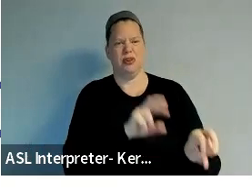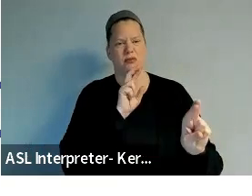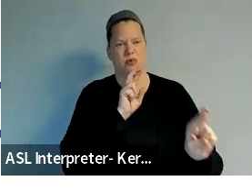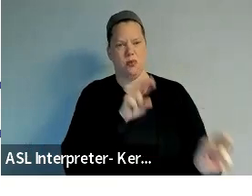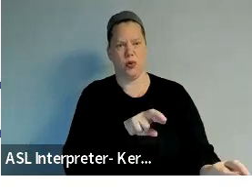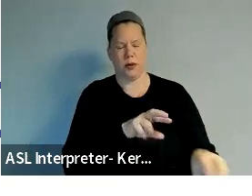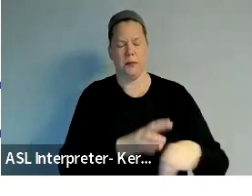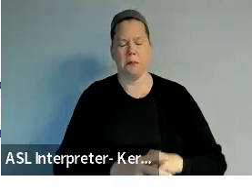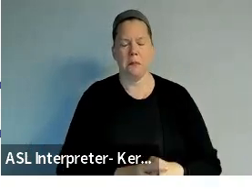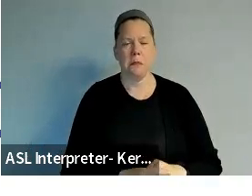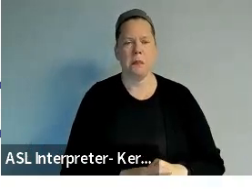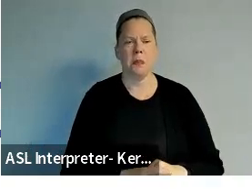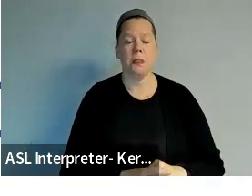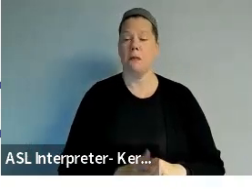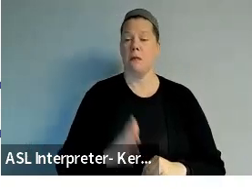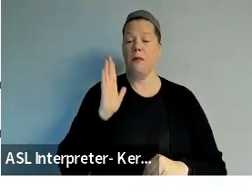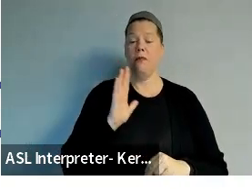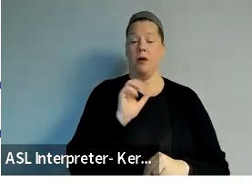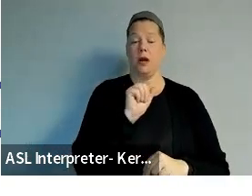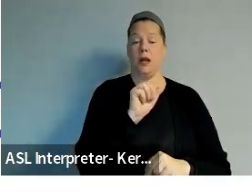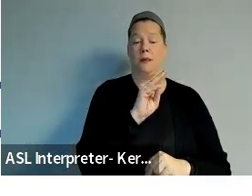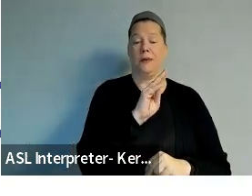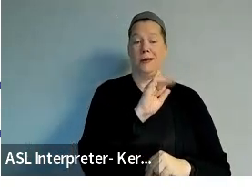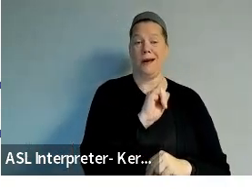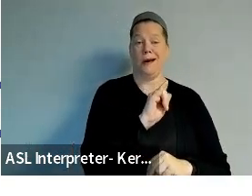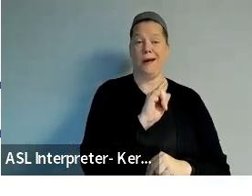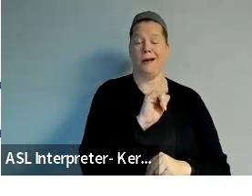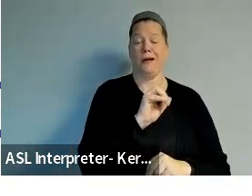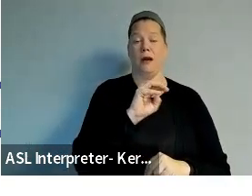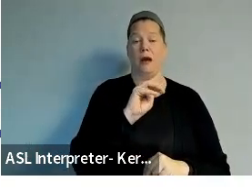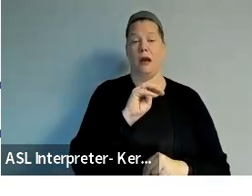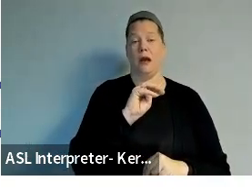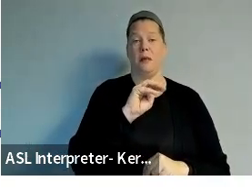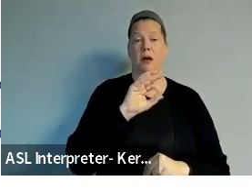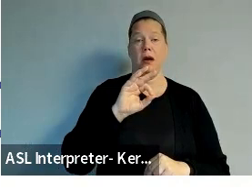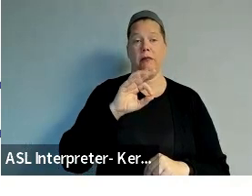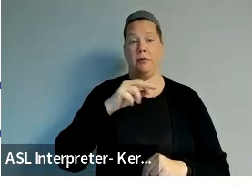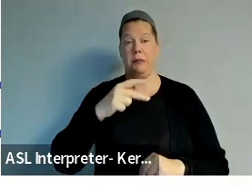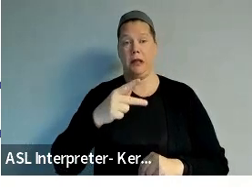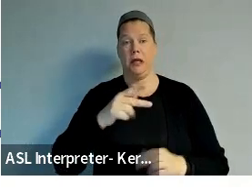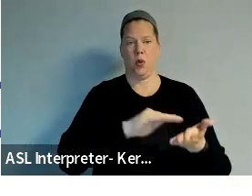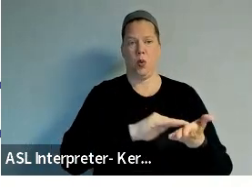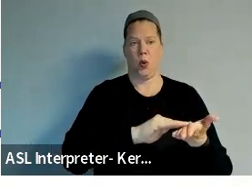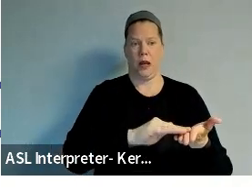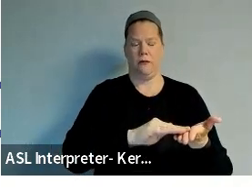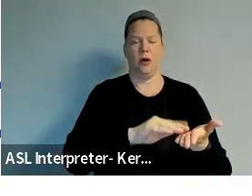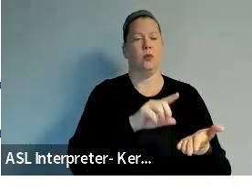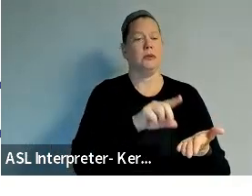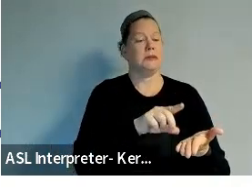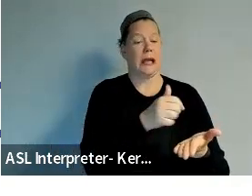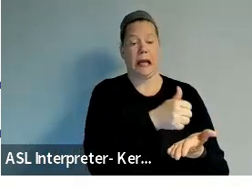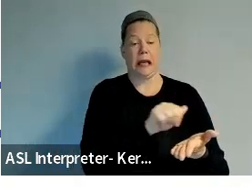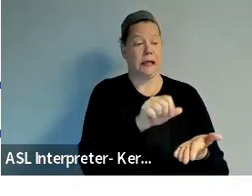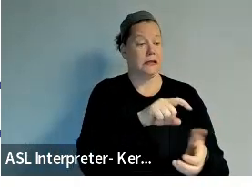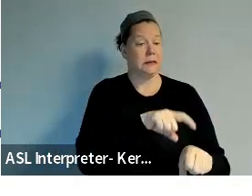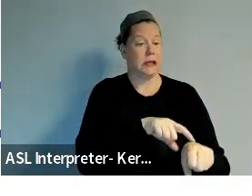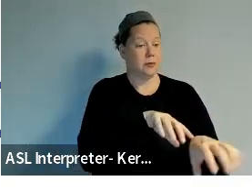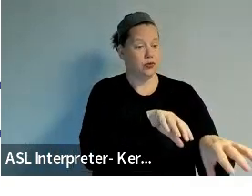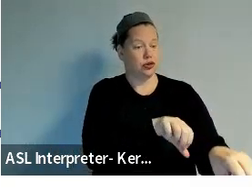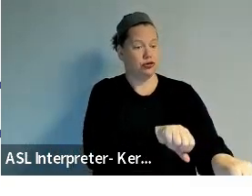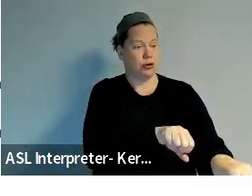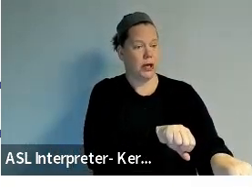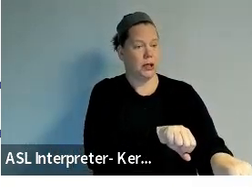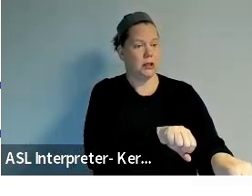Previously, ABI-MFP waivers required that any restraint was reported to DPPC.